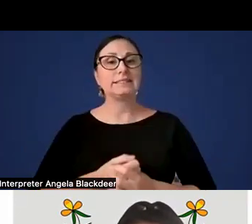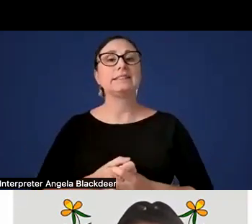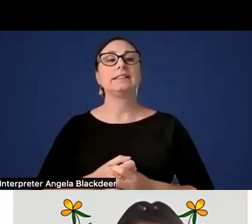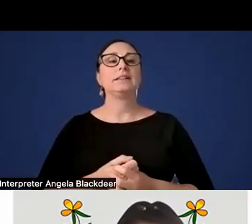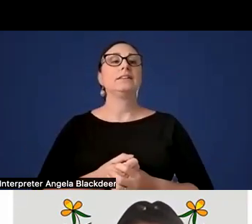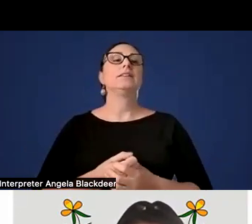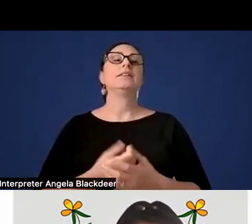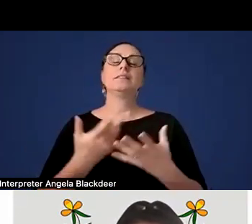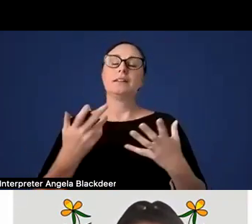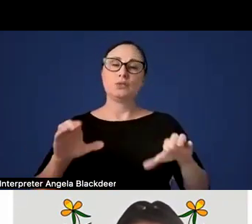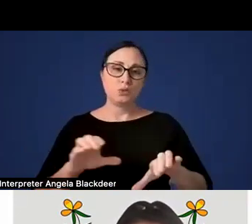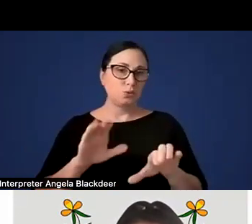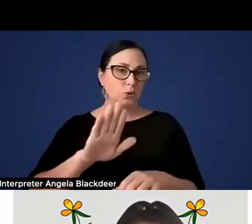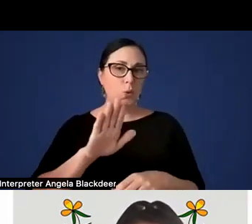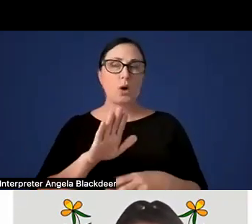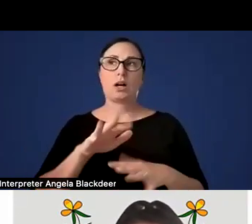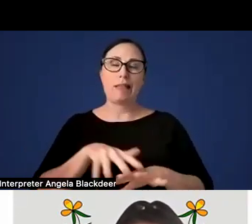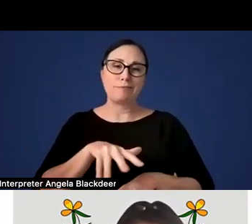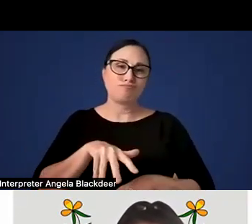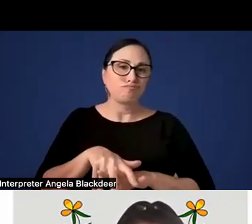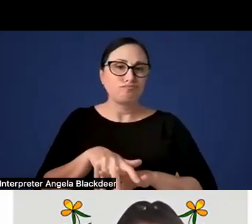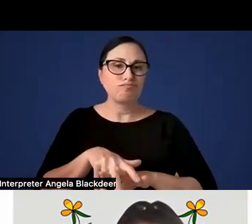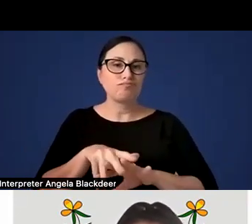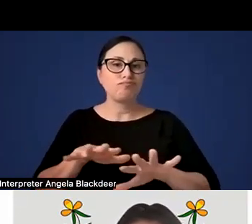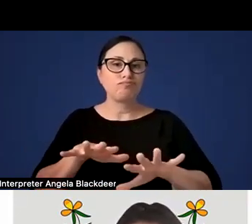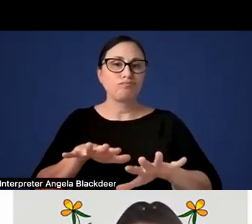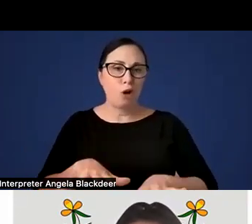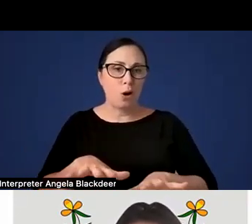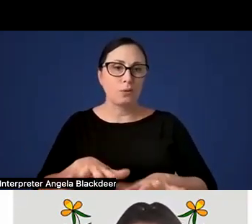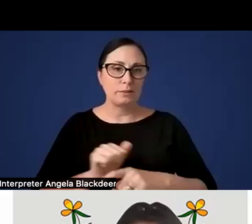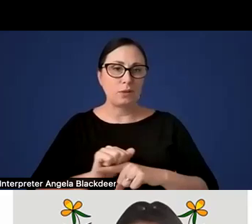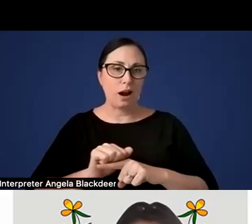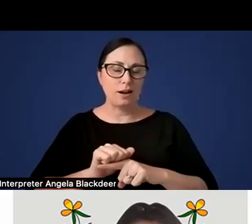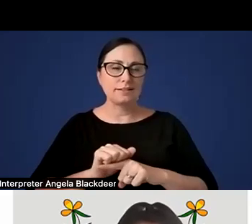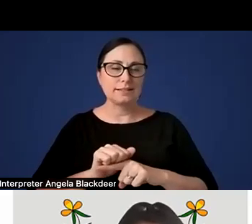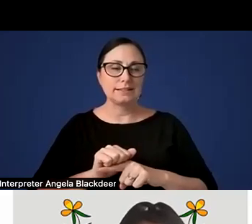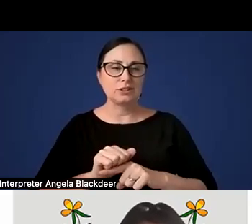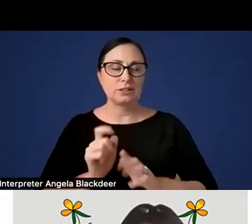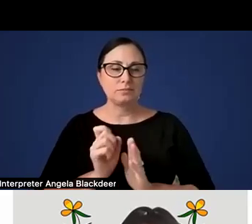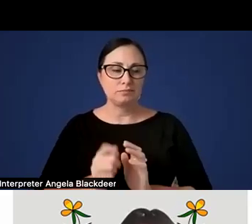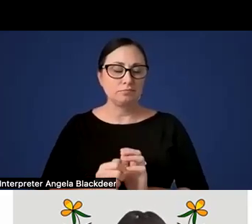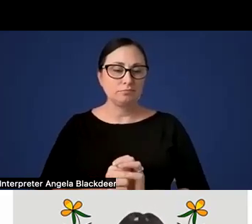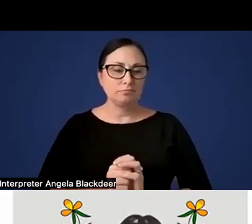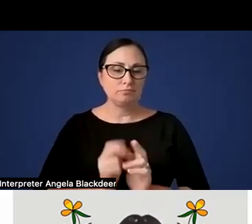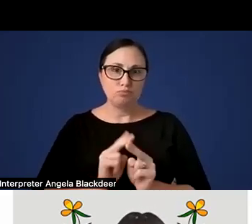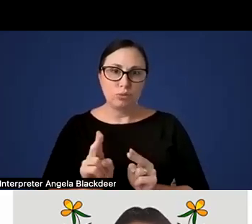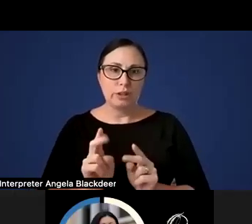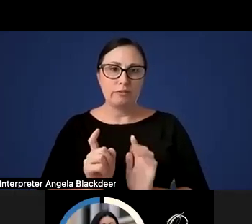grounding practice. I'll offer just a brief moment for everyone to do